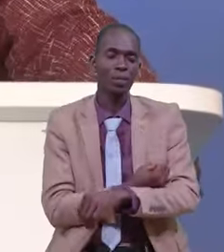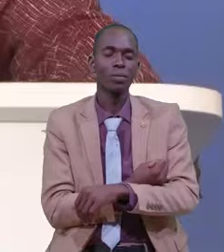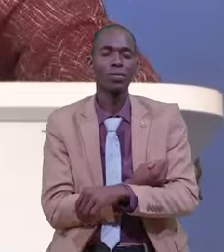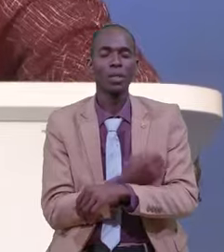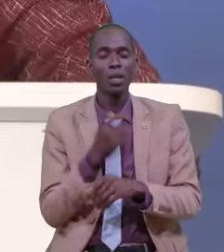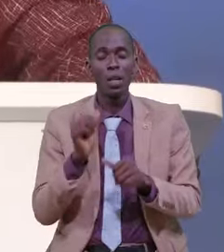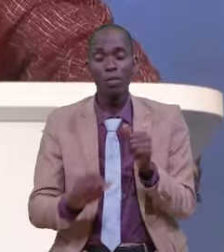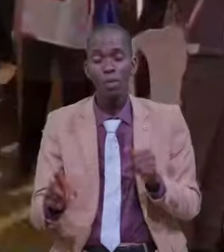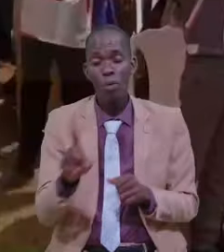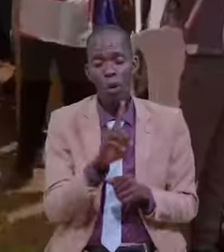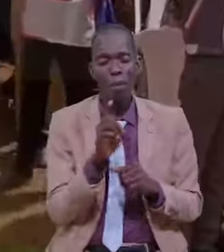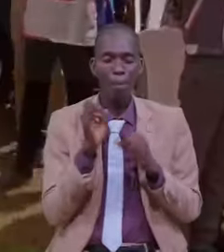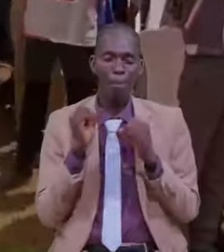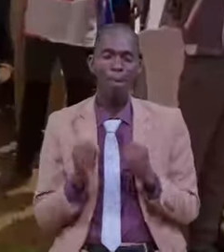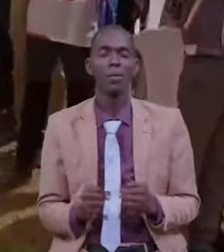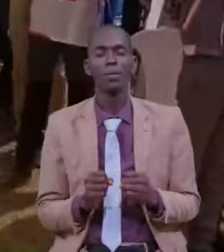Everyone, power.